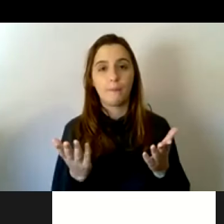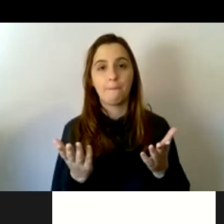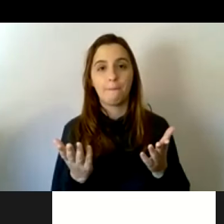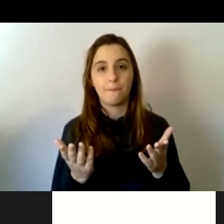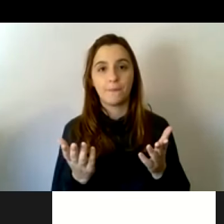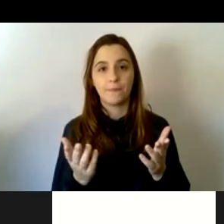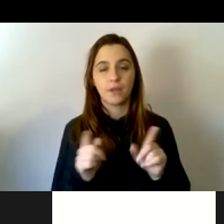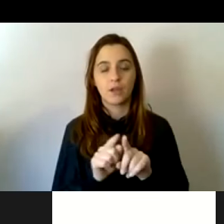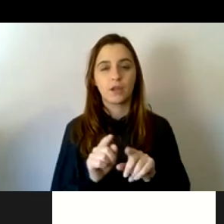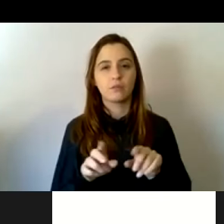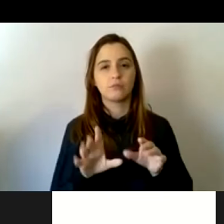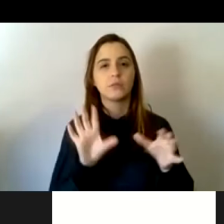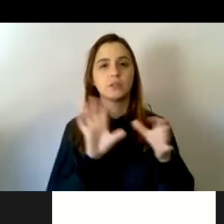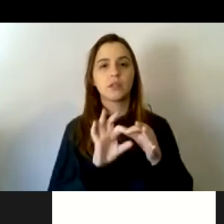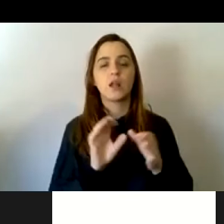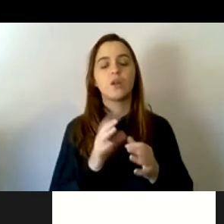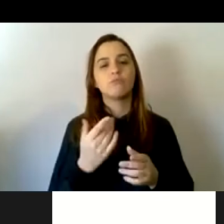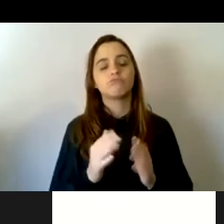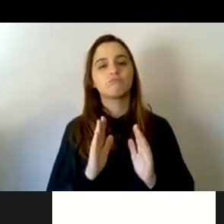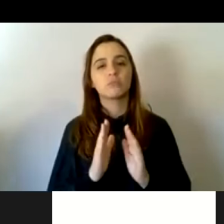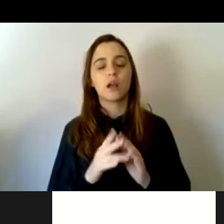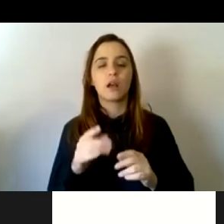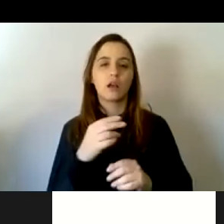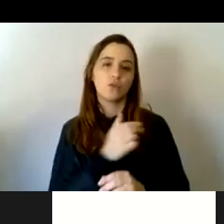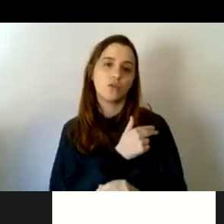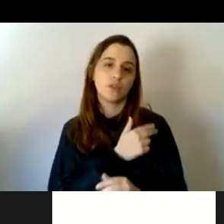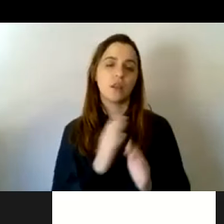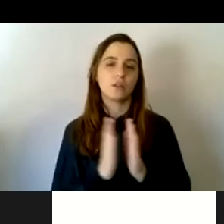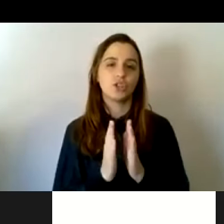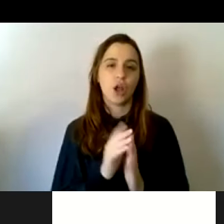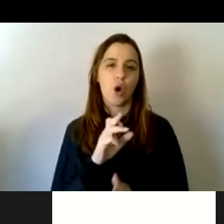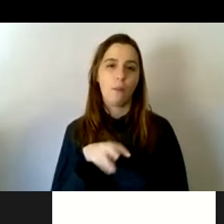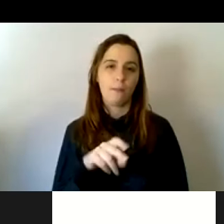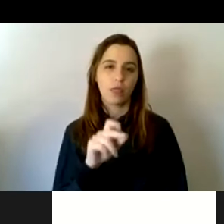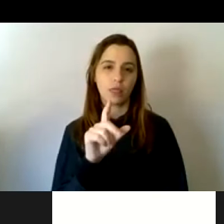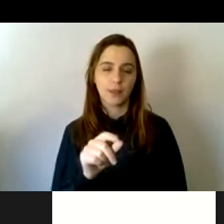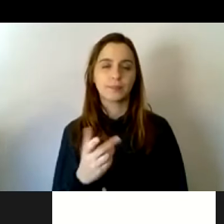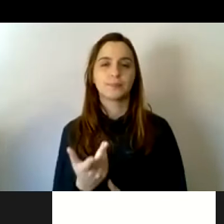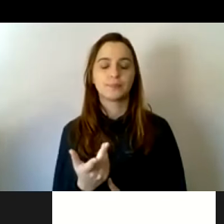Roma College here, which is typically